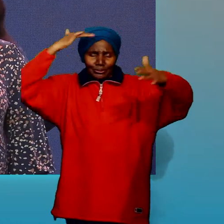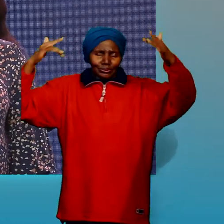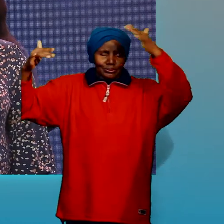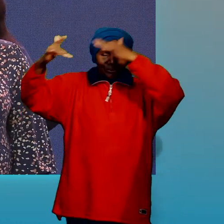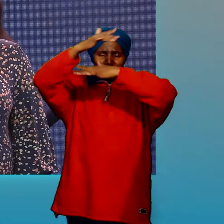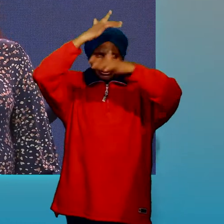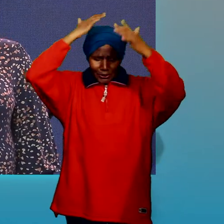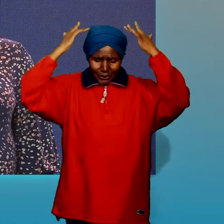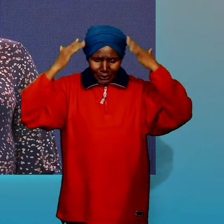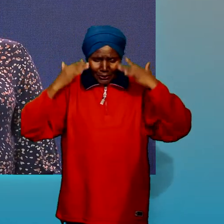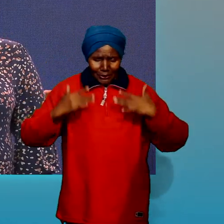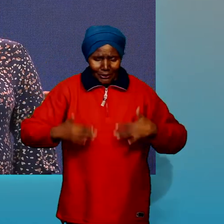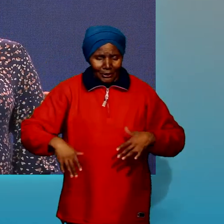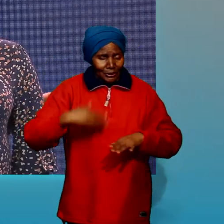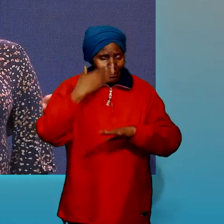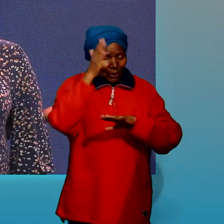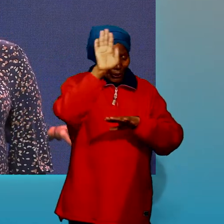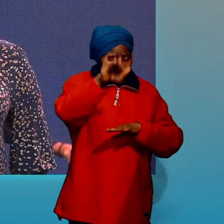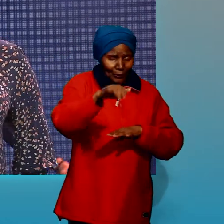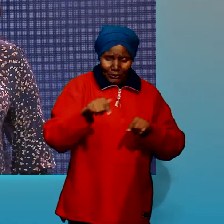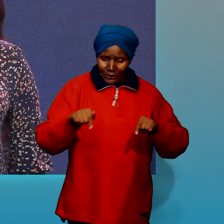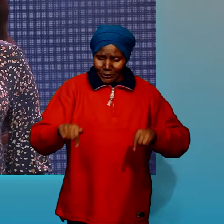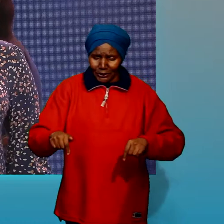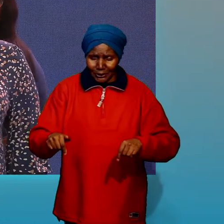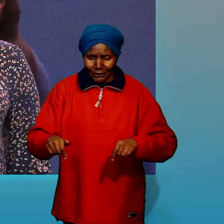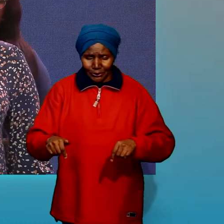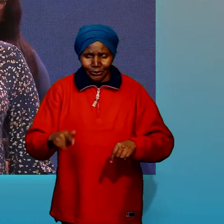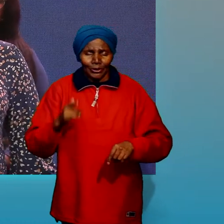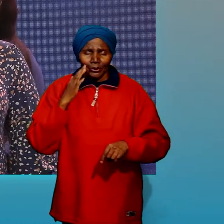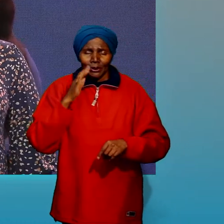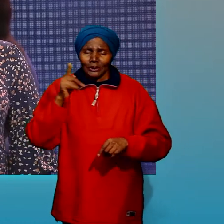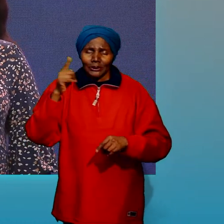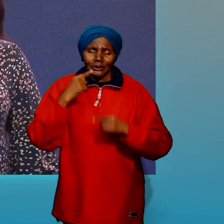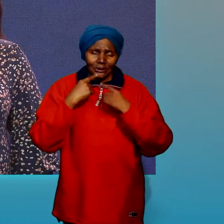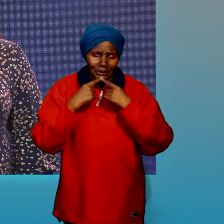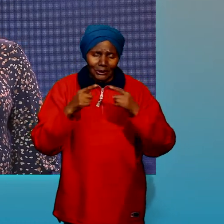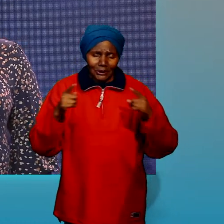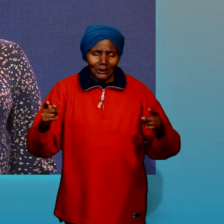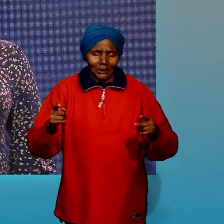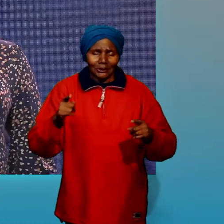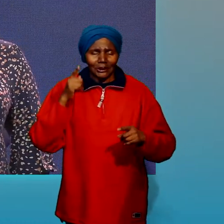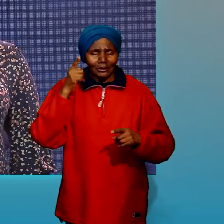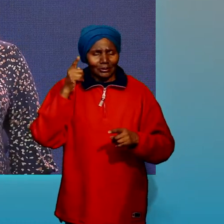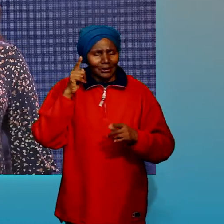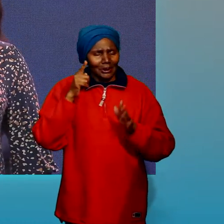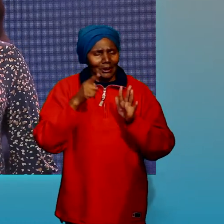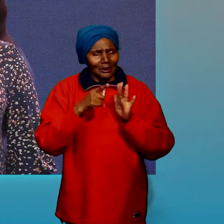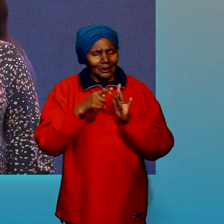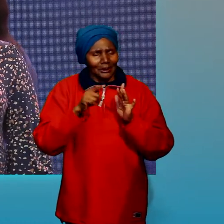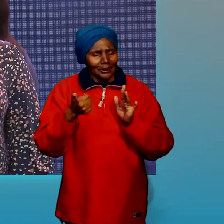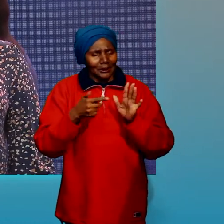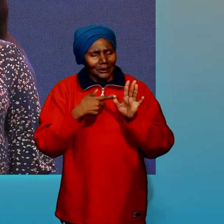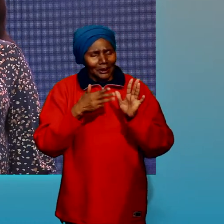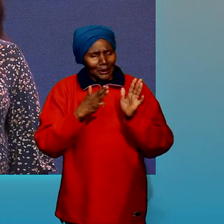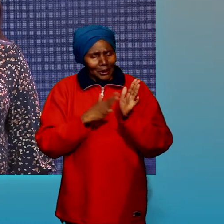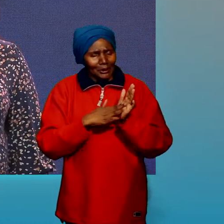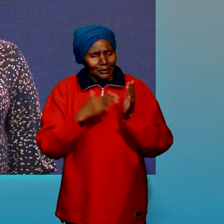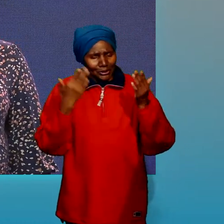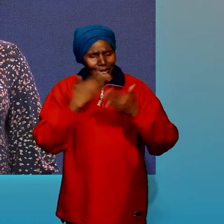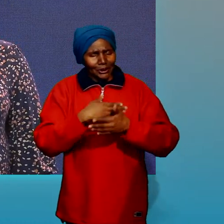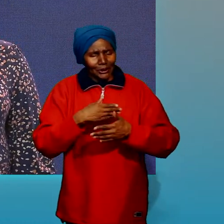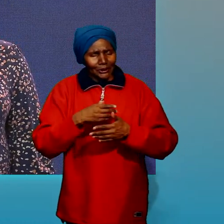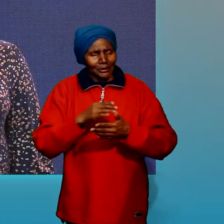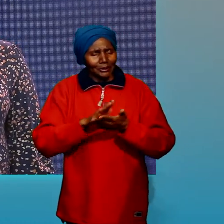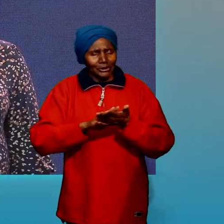here, and that as he is declared as I am tonight, he will be revealed for who